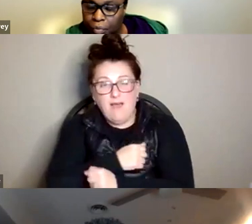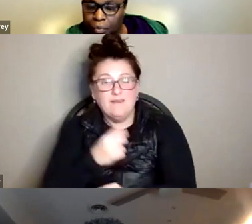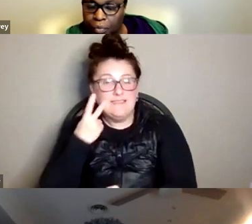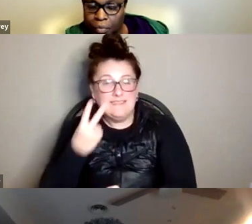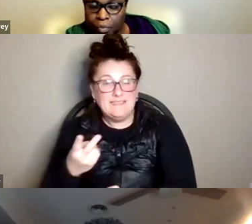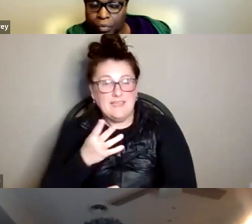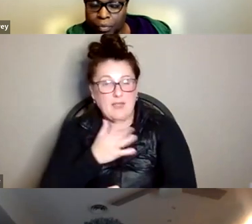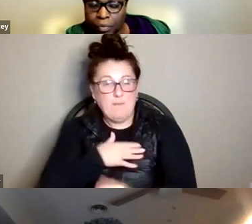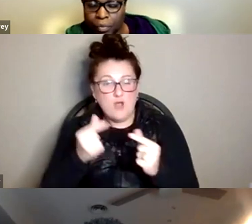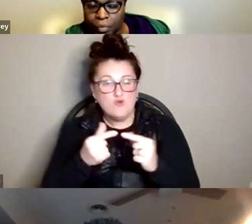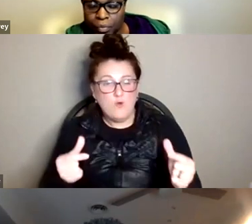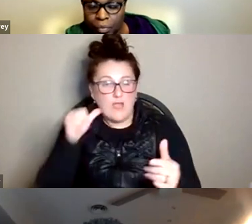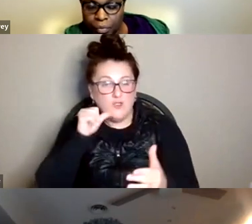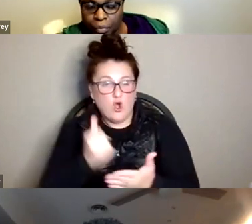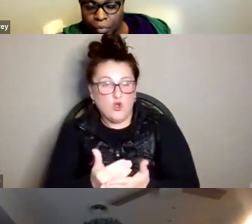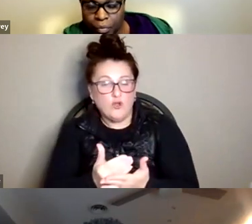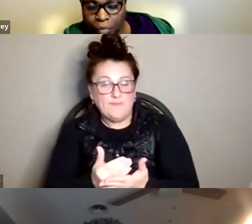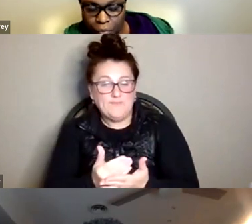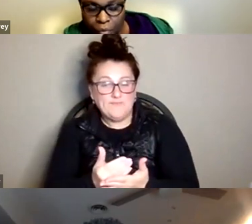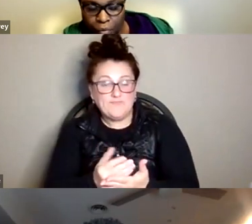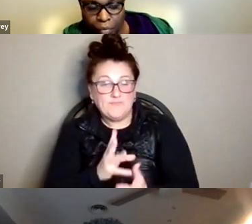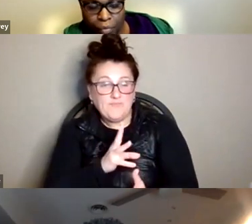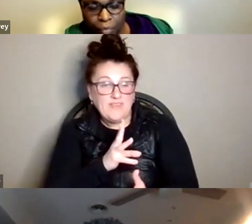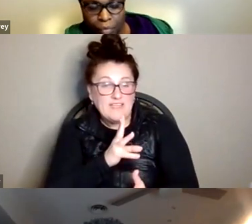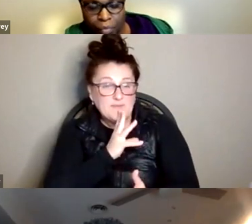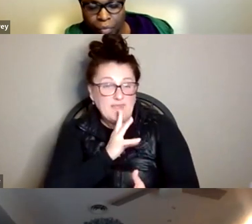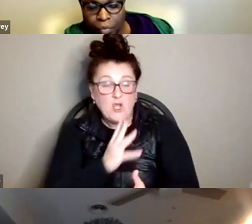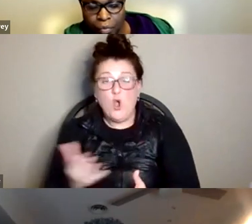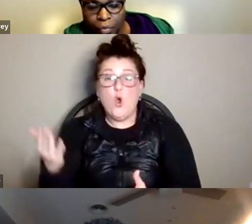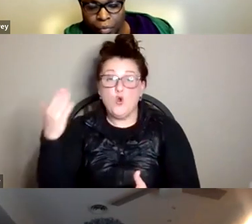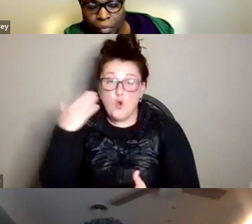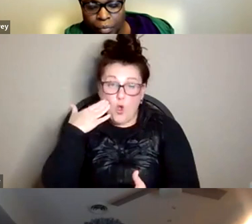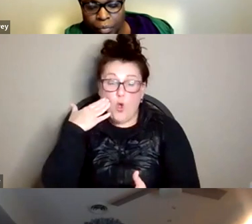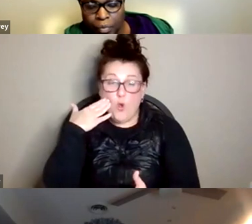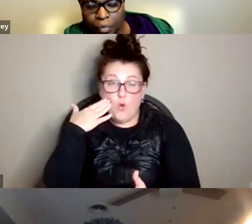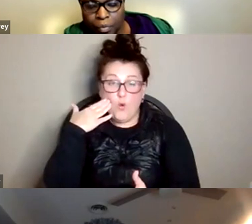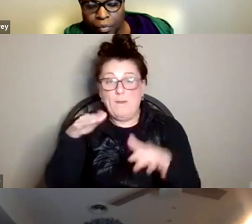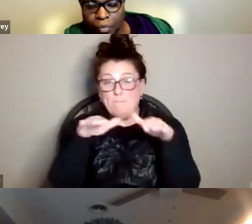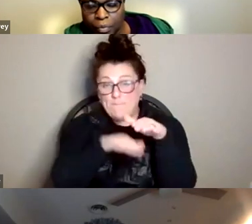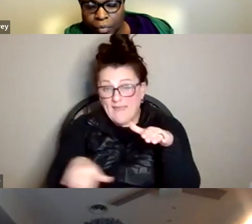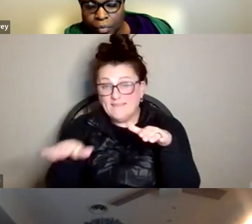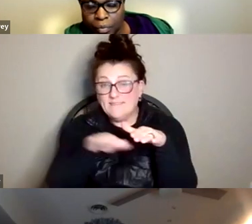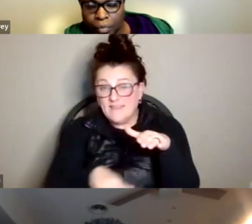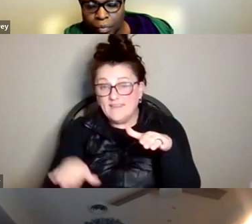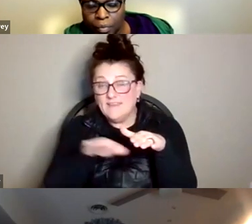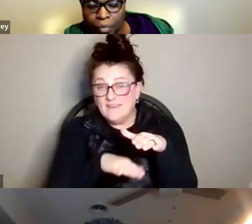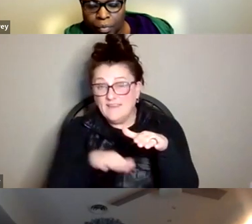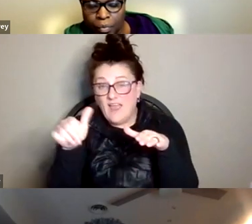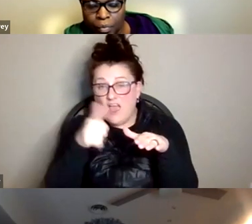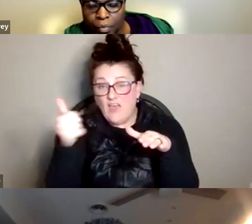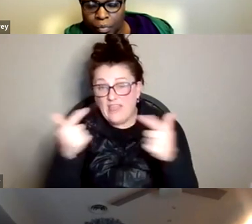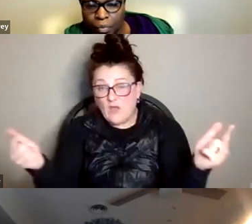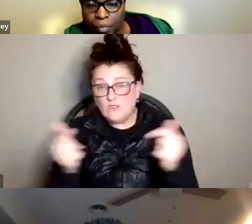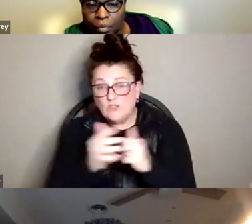my granddaughter speak or even know the basic of another